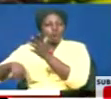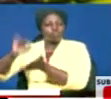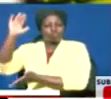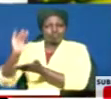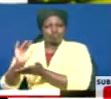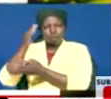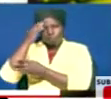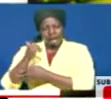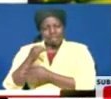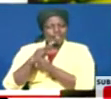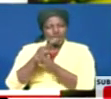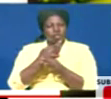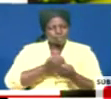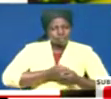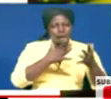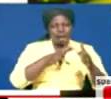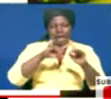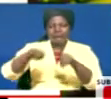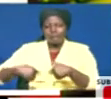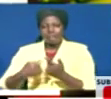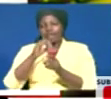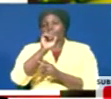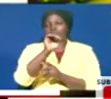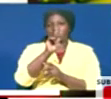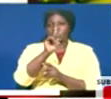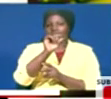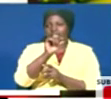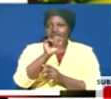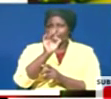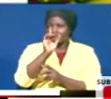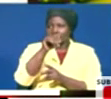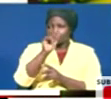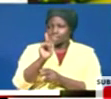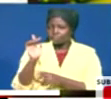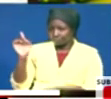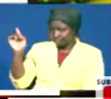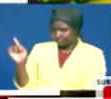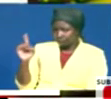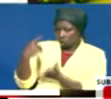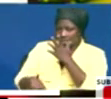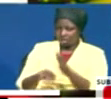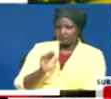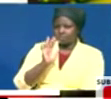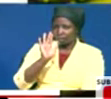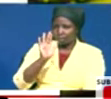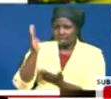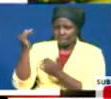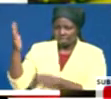demand. A 50 kg bag of DAP is expected to retail at 3,500 shillings, CAN